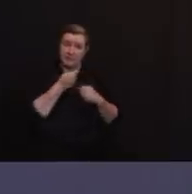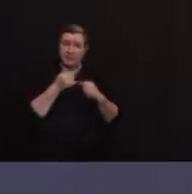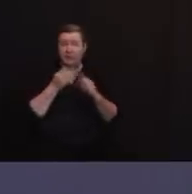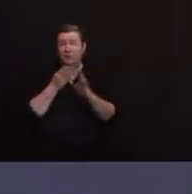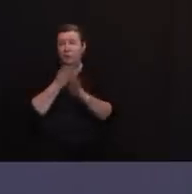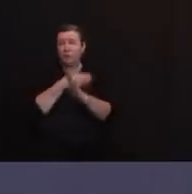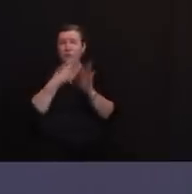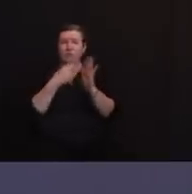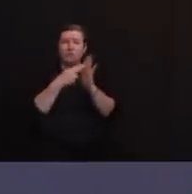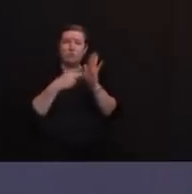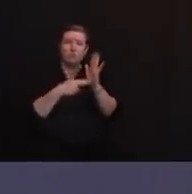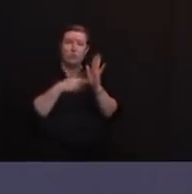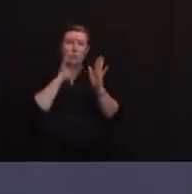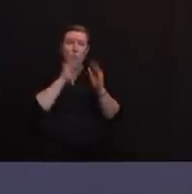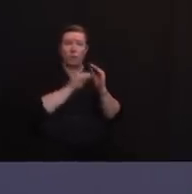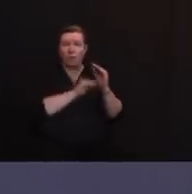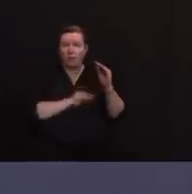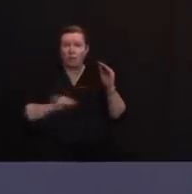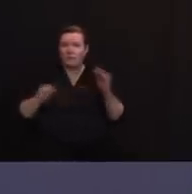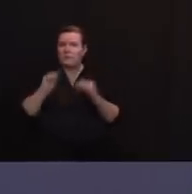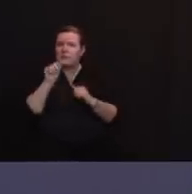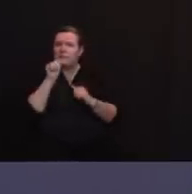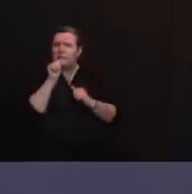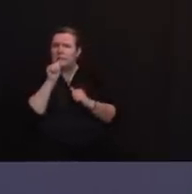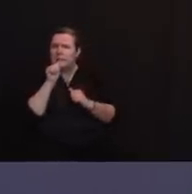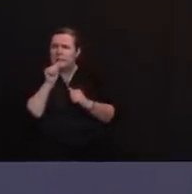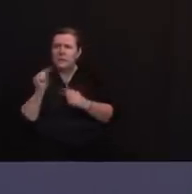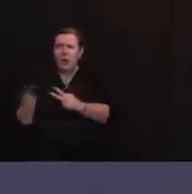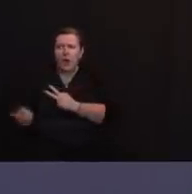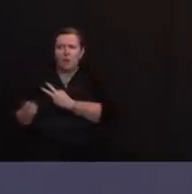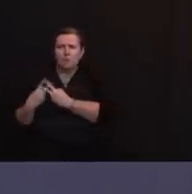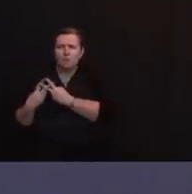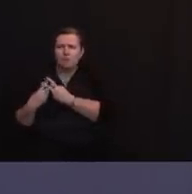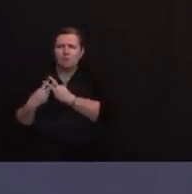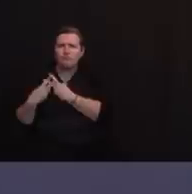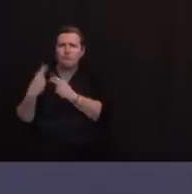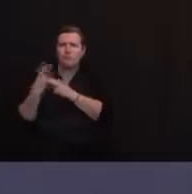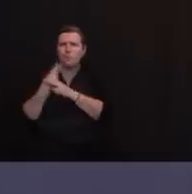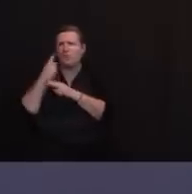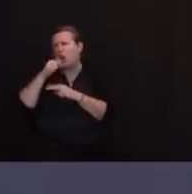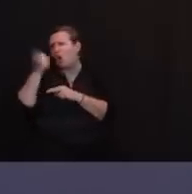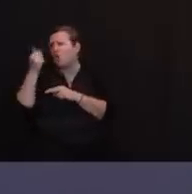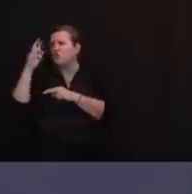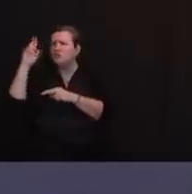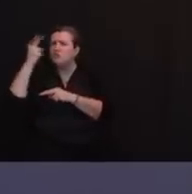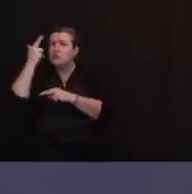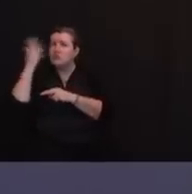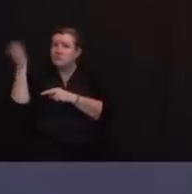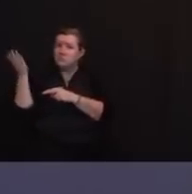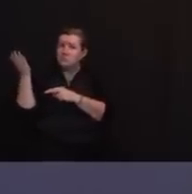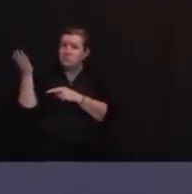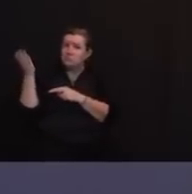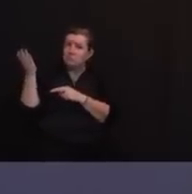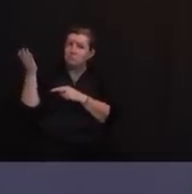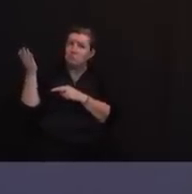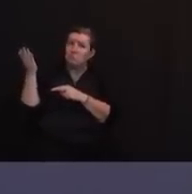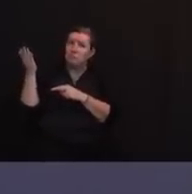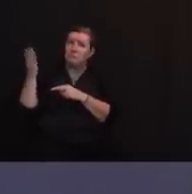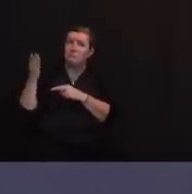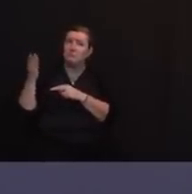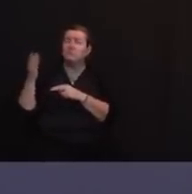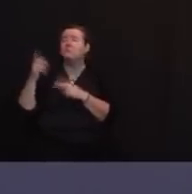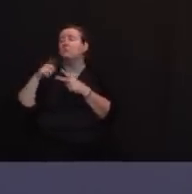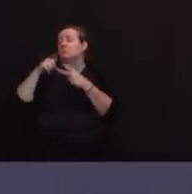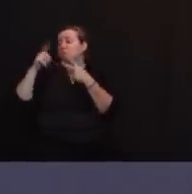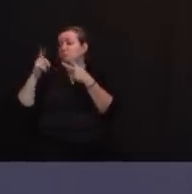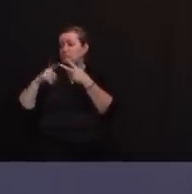some secret vault somewhere or be used in any other way? And second question, we've mentioned that the target